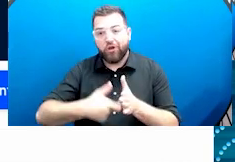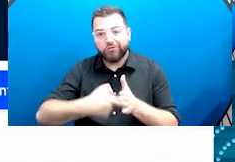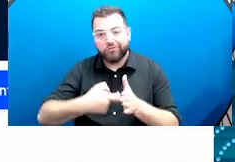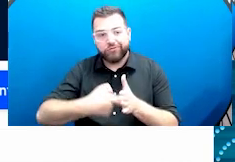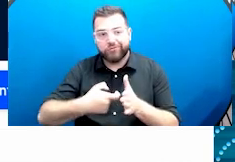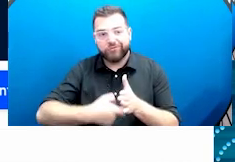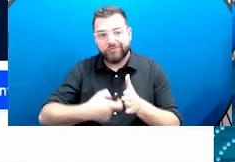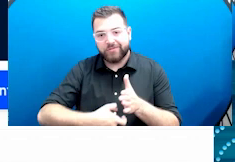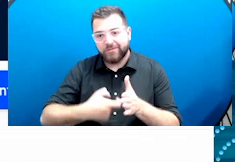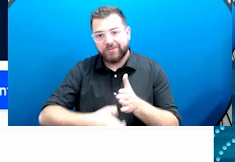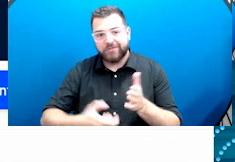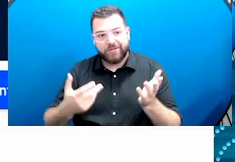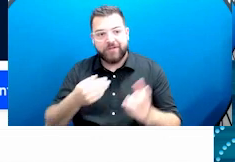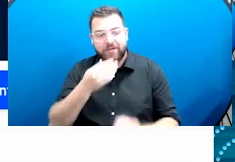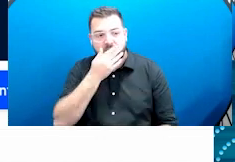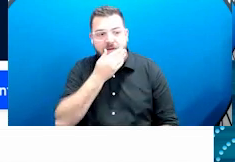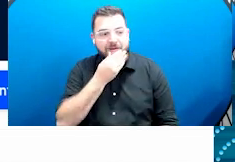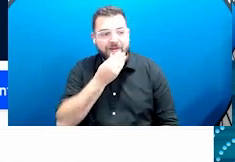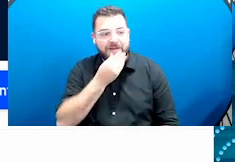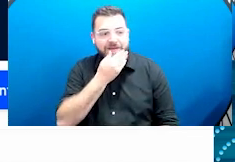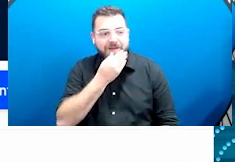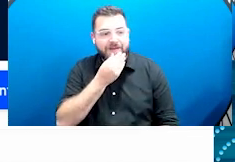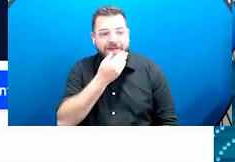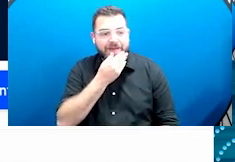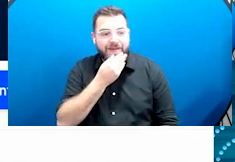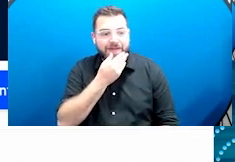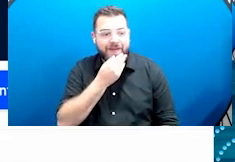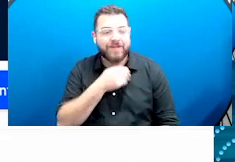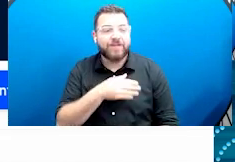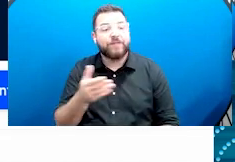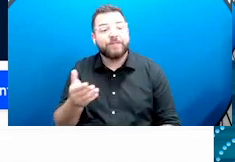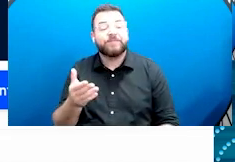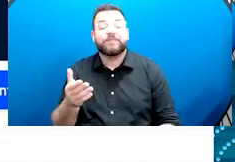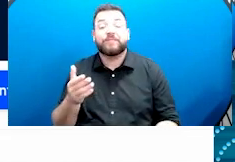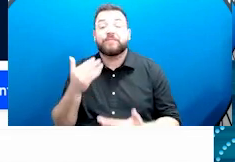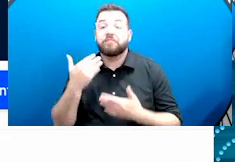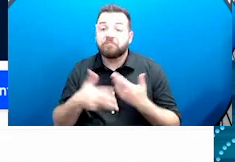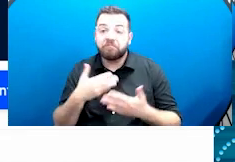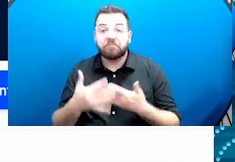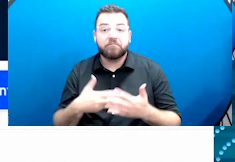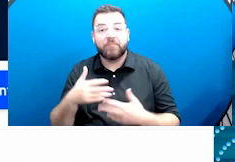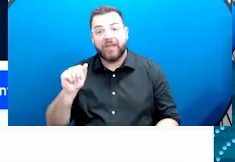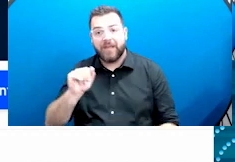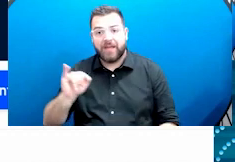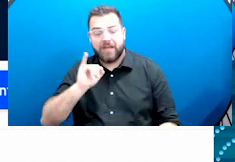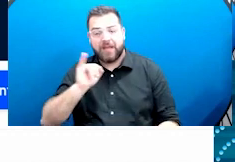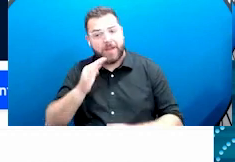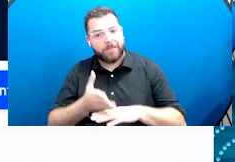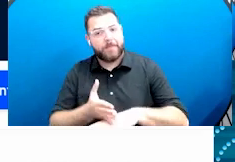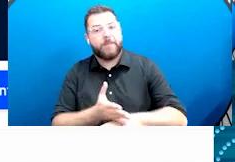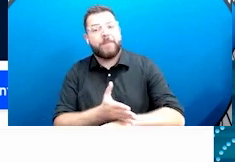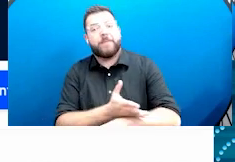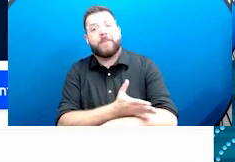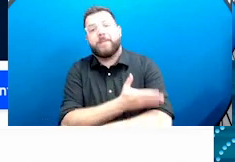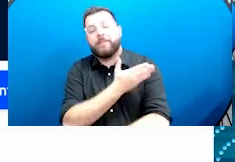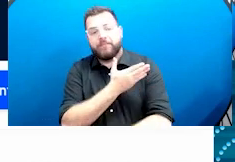And so, I think as AI continues to advance, that's sort